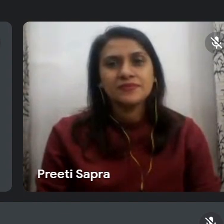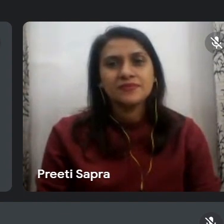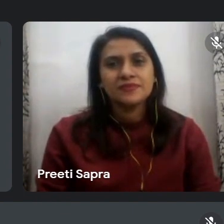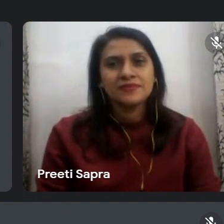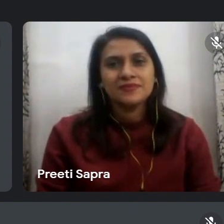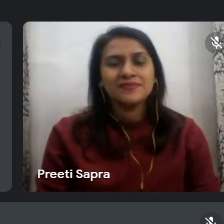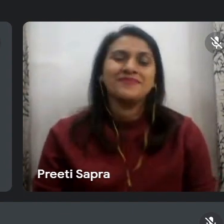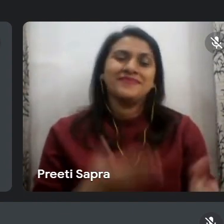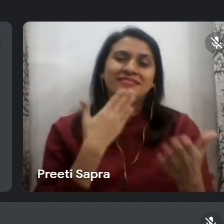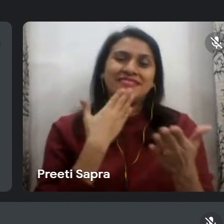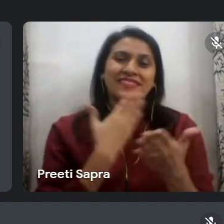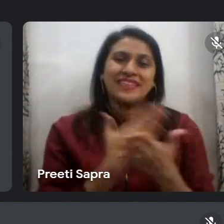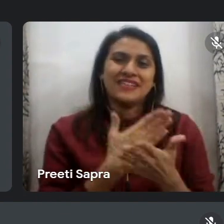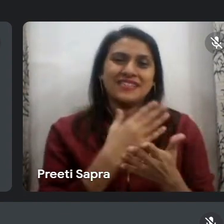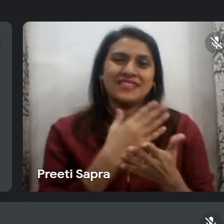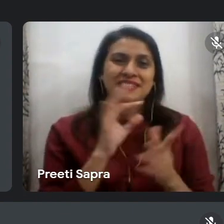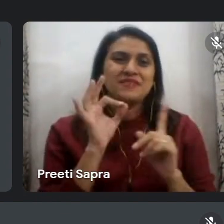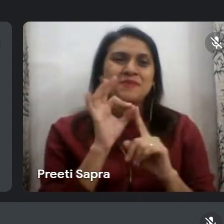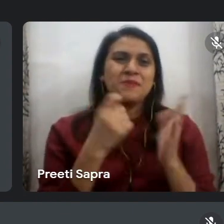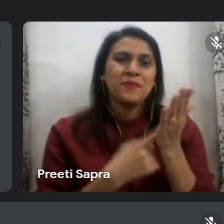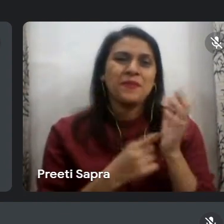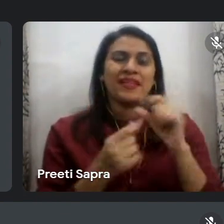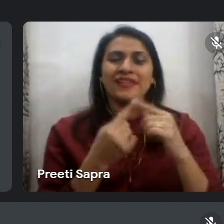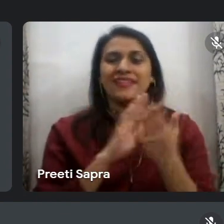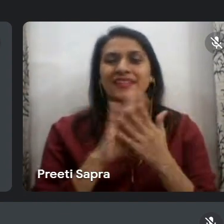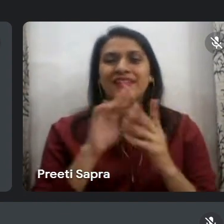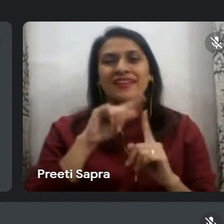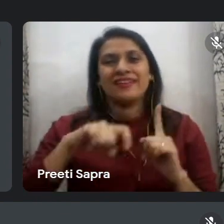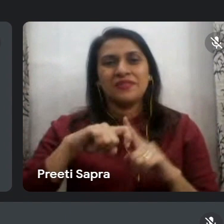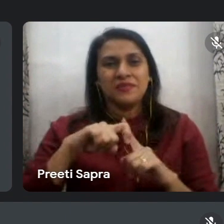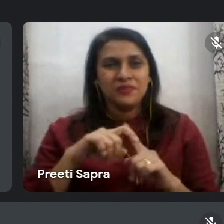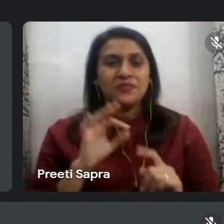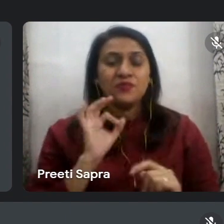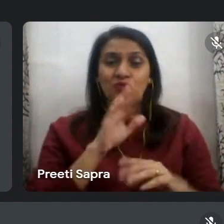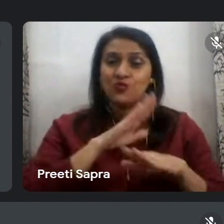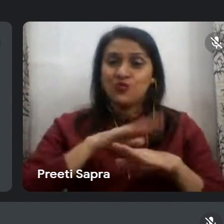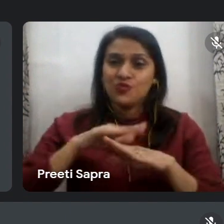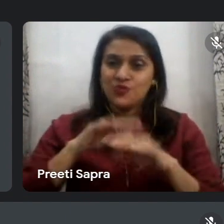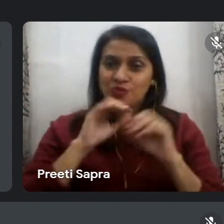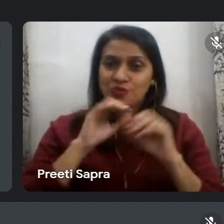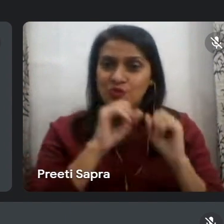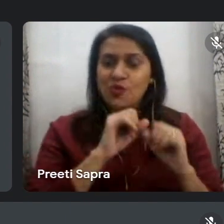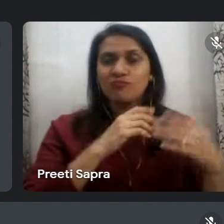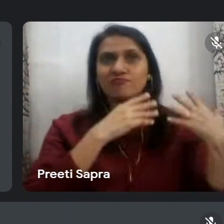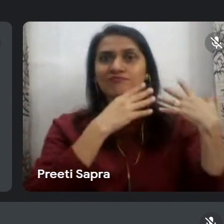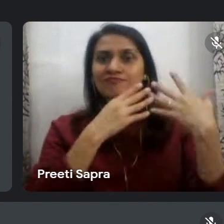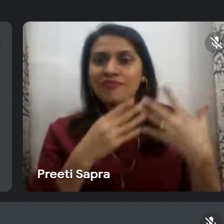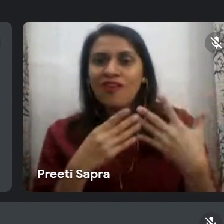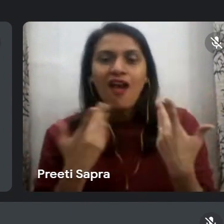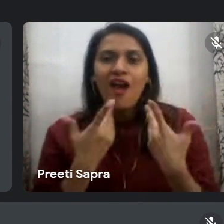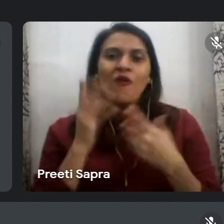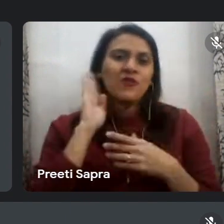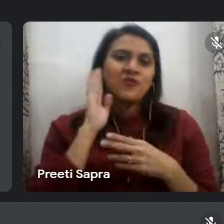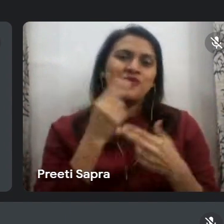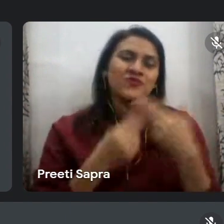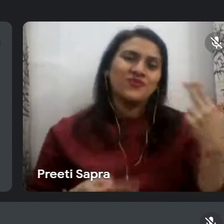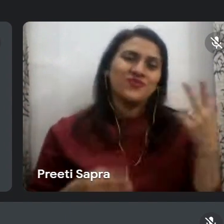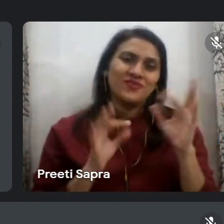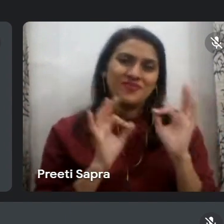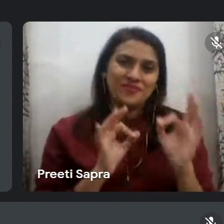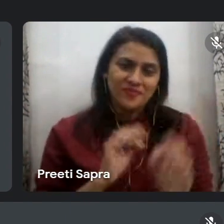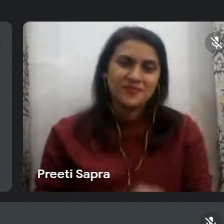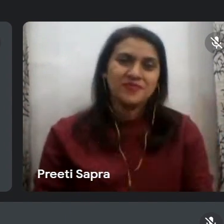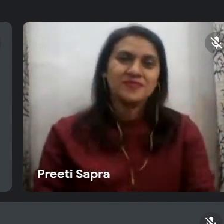Thanks, Pratik. Thanks for sharing that, your experiences and your journey, Yeah. and for also